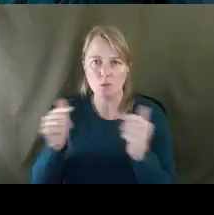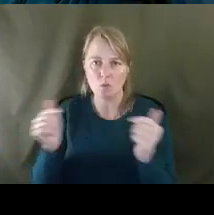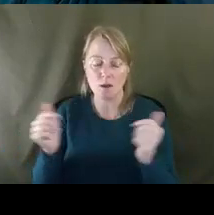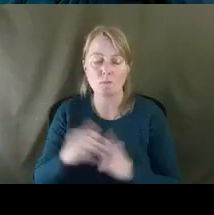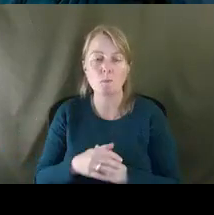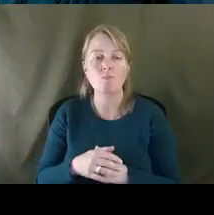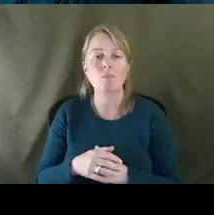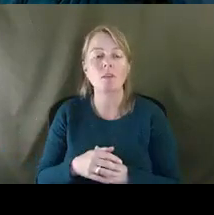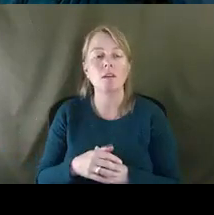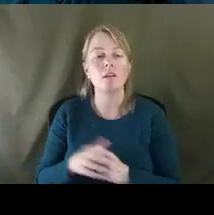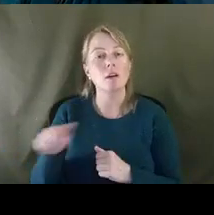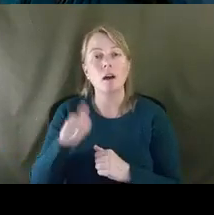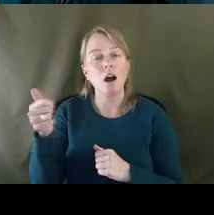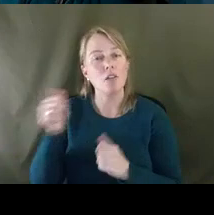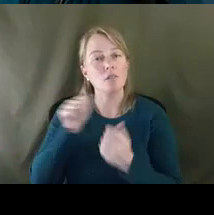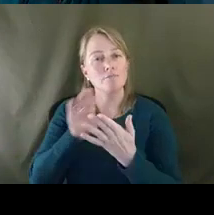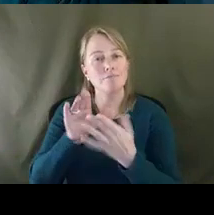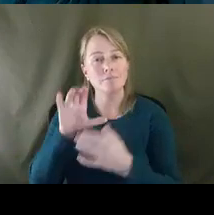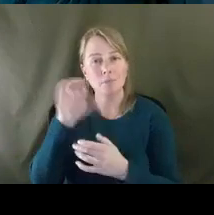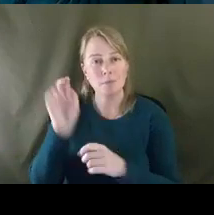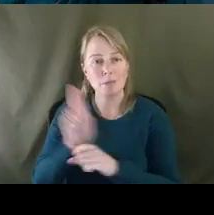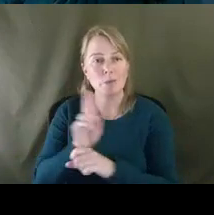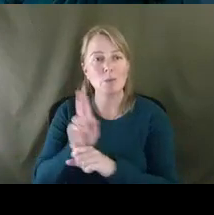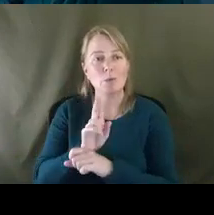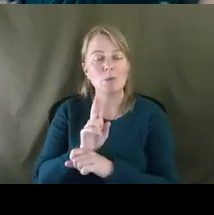other tactics that companies have used